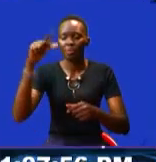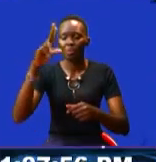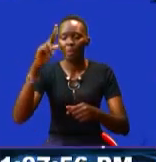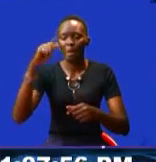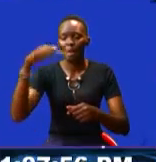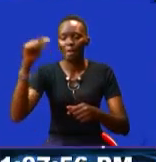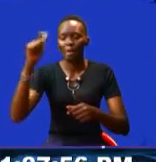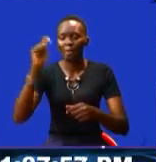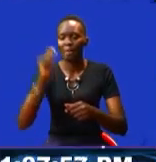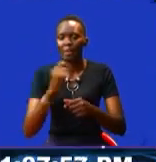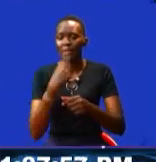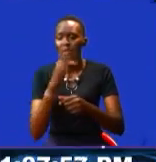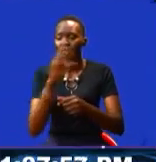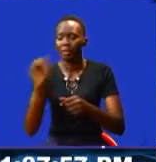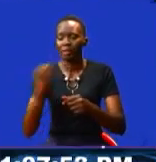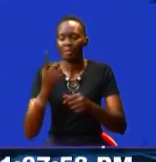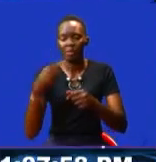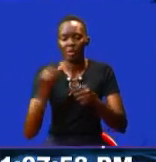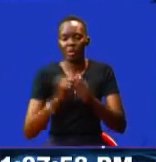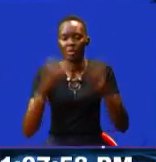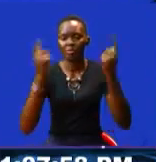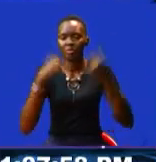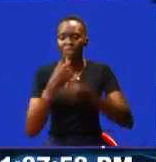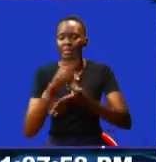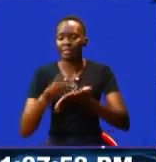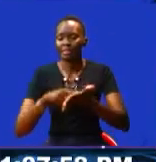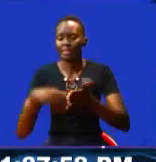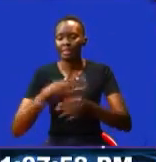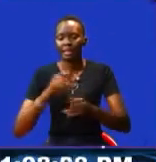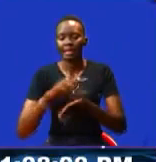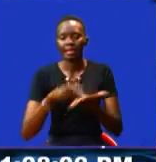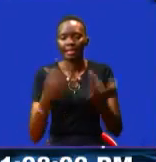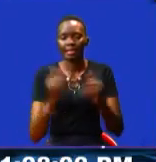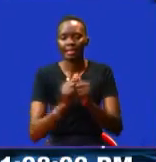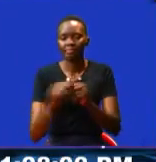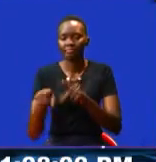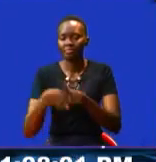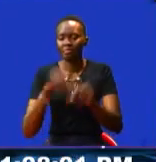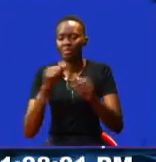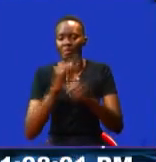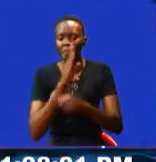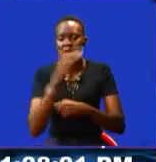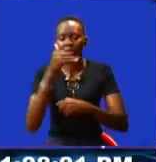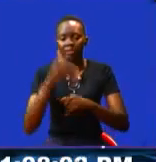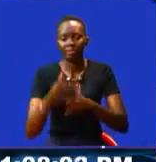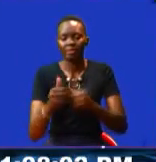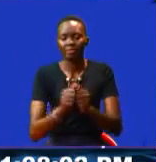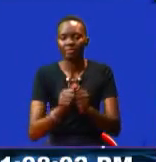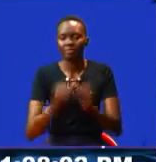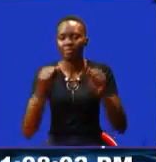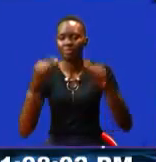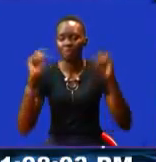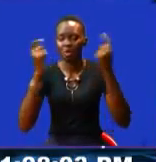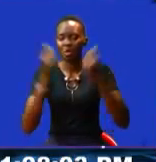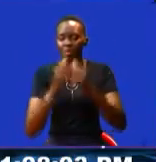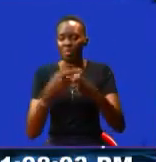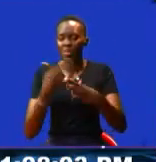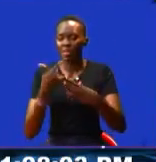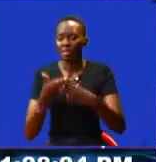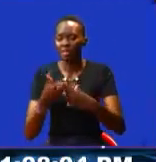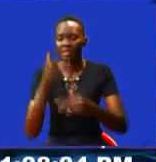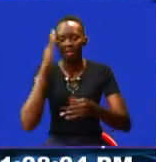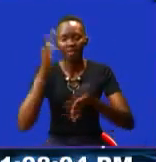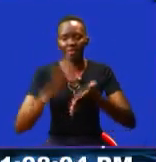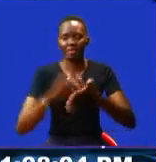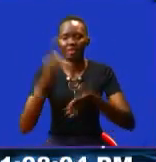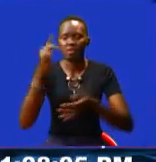ambao waliwaambia enter demonstrate and say this and this, wao wangekuwa mbele. Wange demonstrate wako mbele tukio kwamba KUPPET